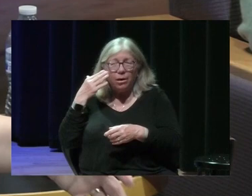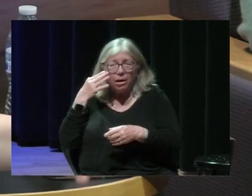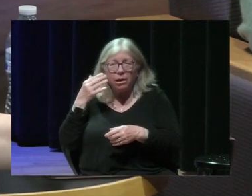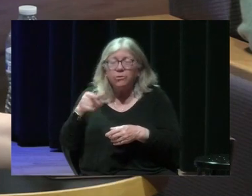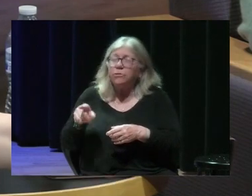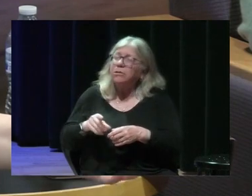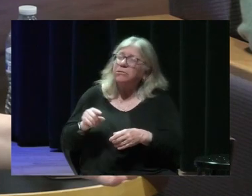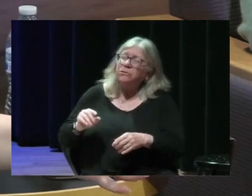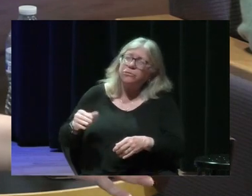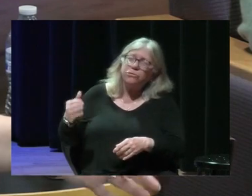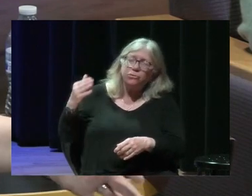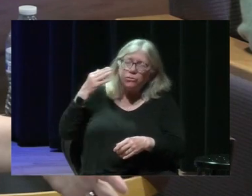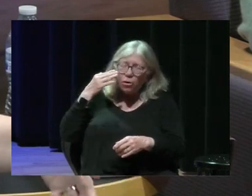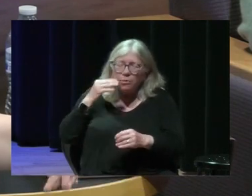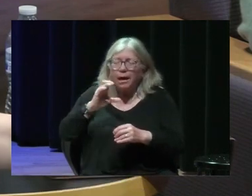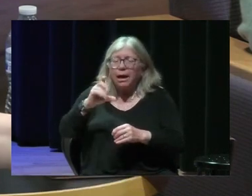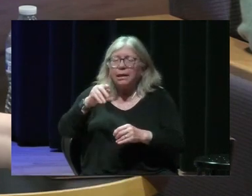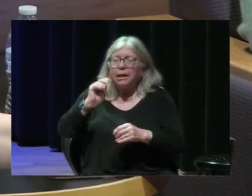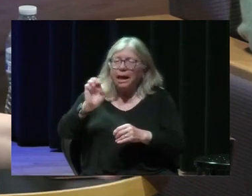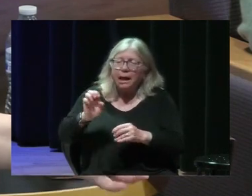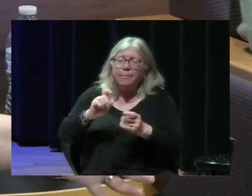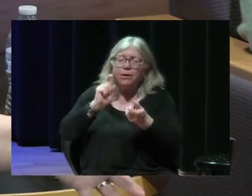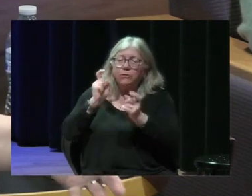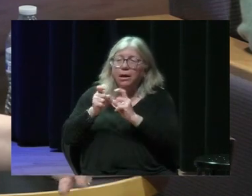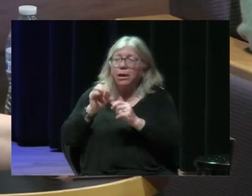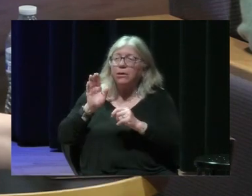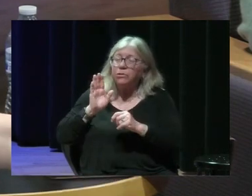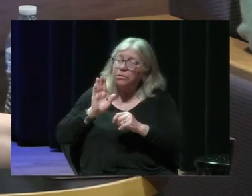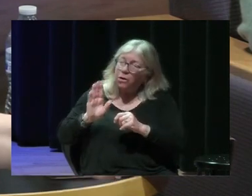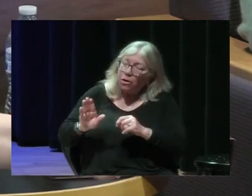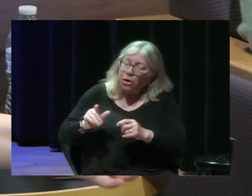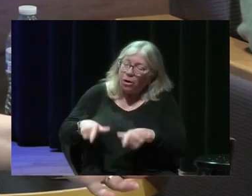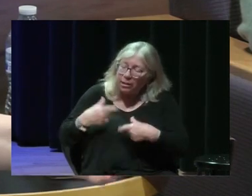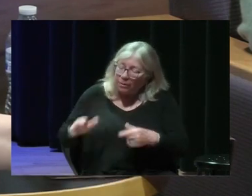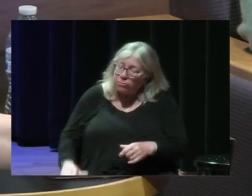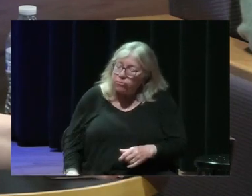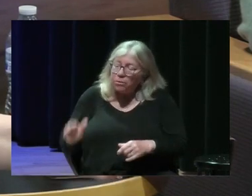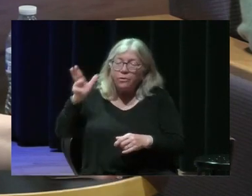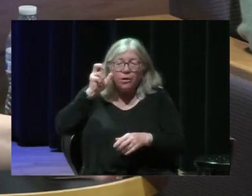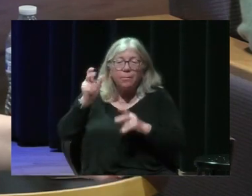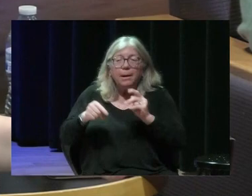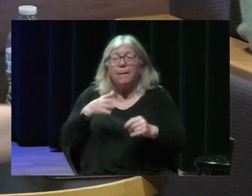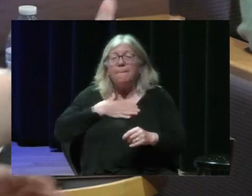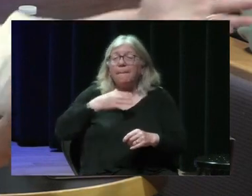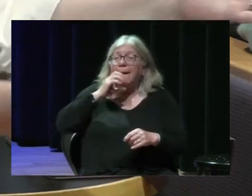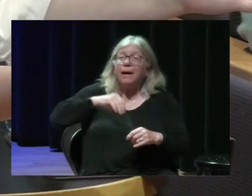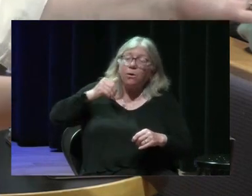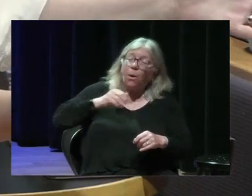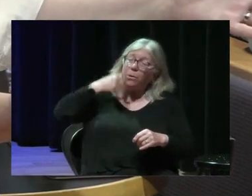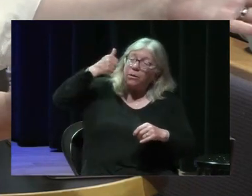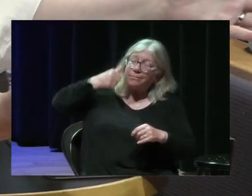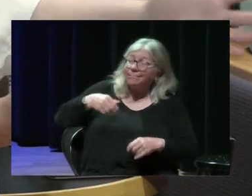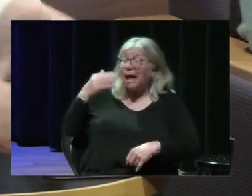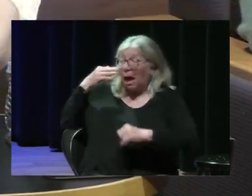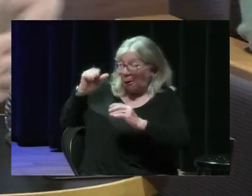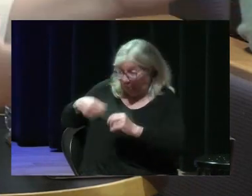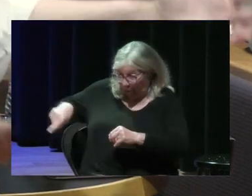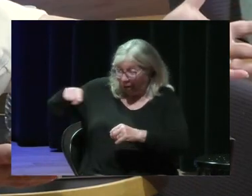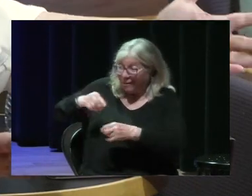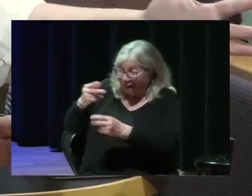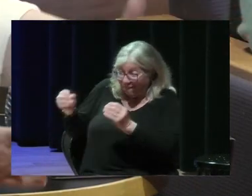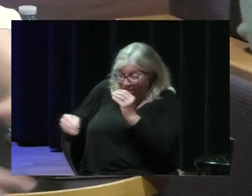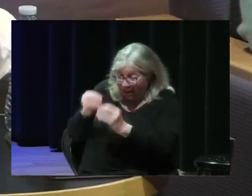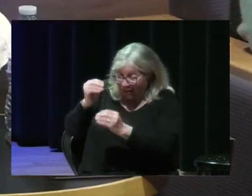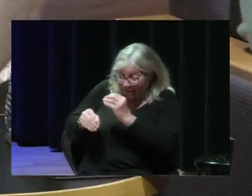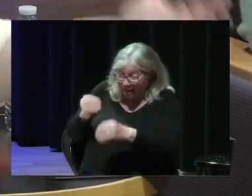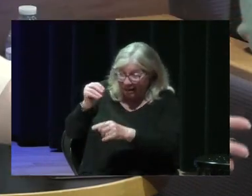She's acutely aware of climate change. Her whole existence has been hearing people my age and older say, hope you guys can fix it. Hope you